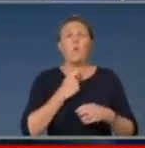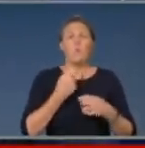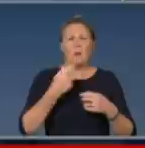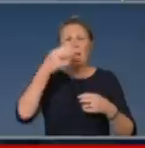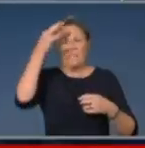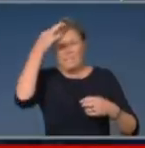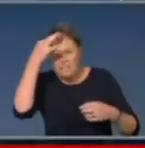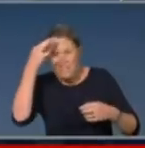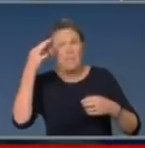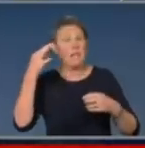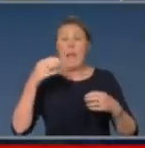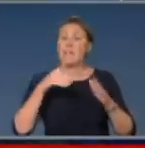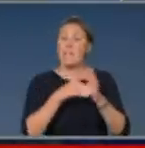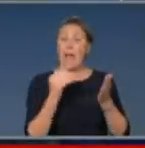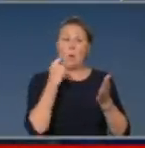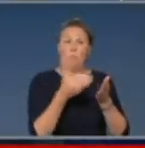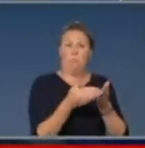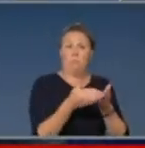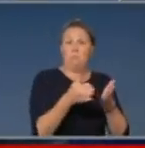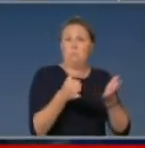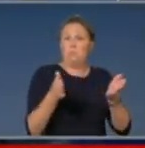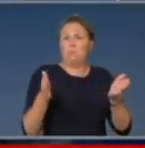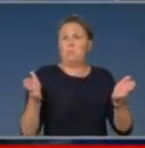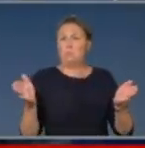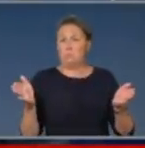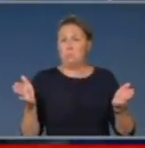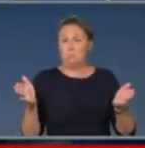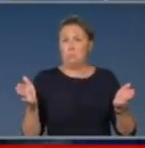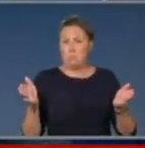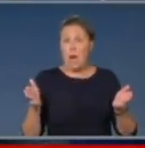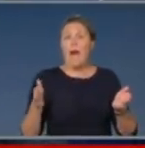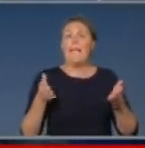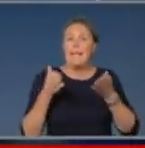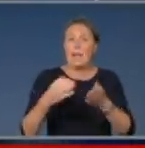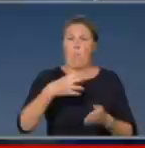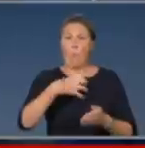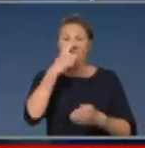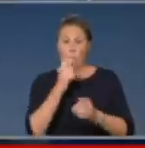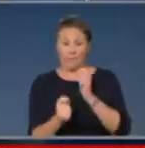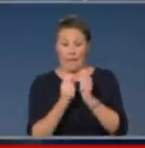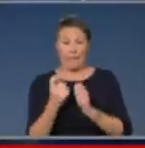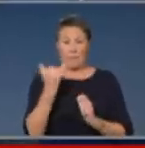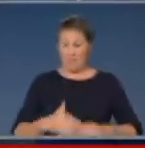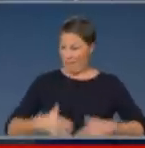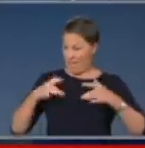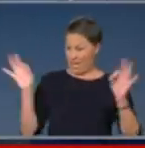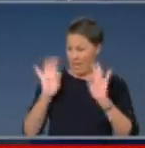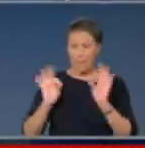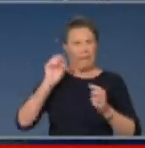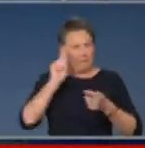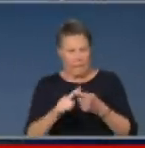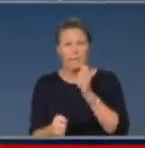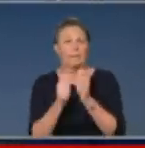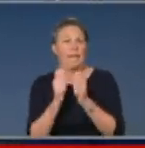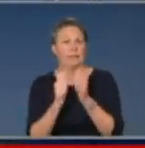but this is occurring right around the country, Tasmania, right around the country. And this is a very important pillar of how we will